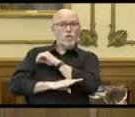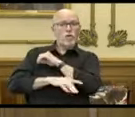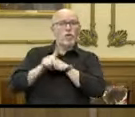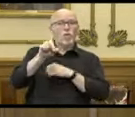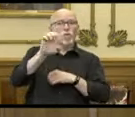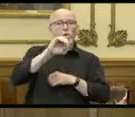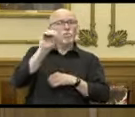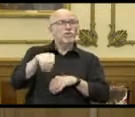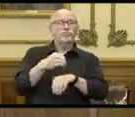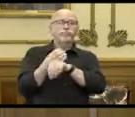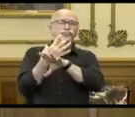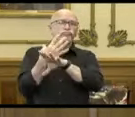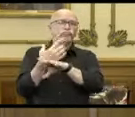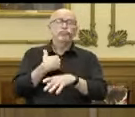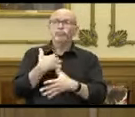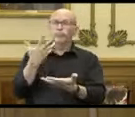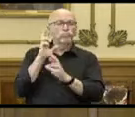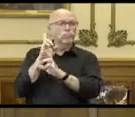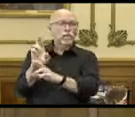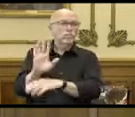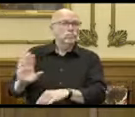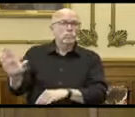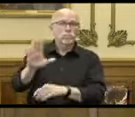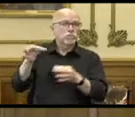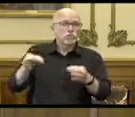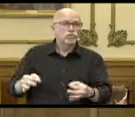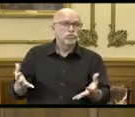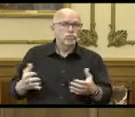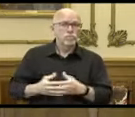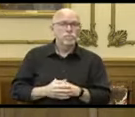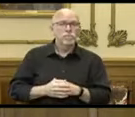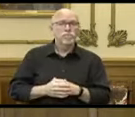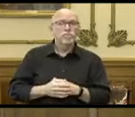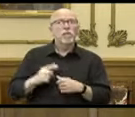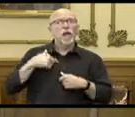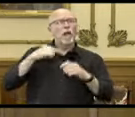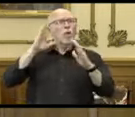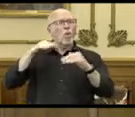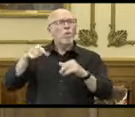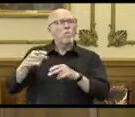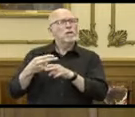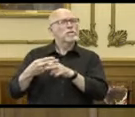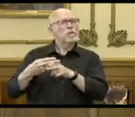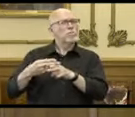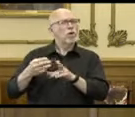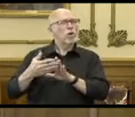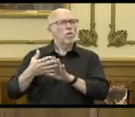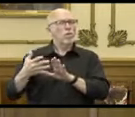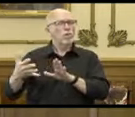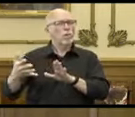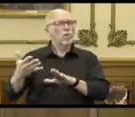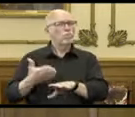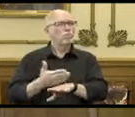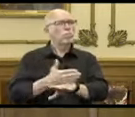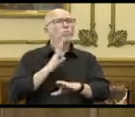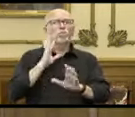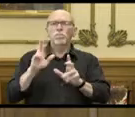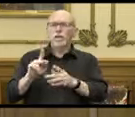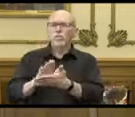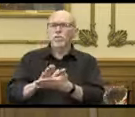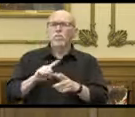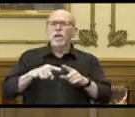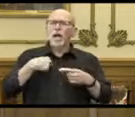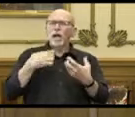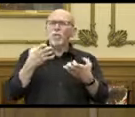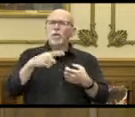100% virtual, and I respect that decision. And I hope it's only temporary. But I want school districts